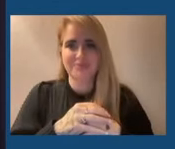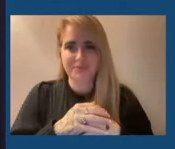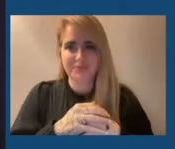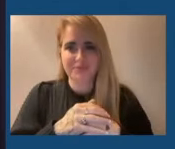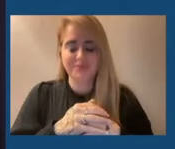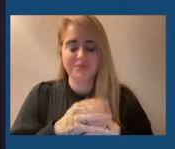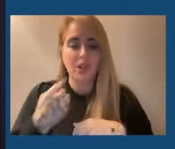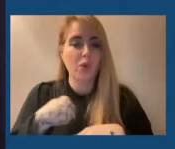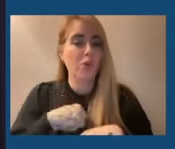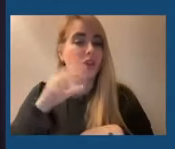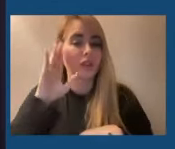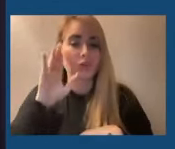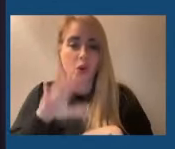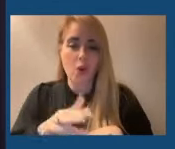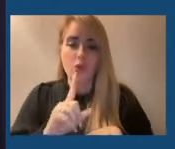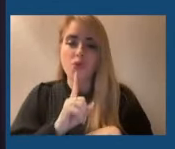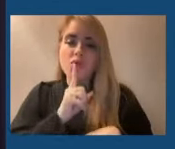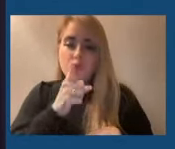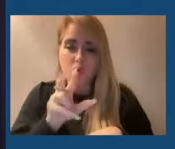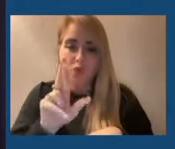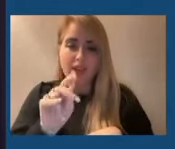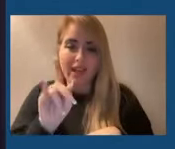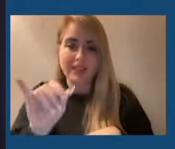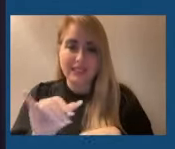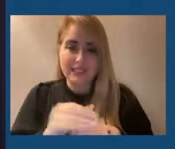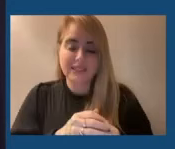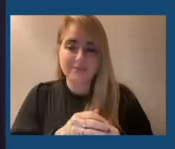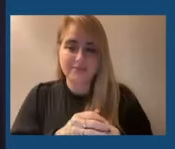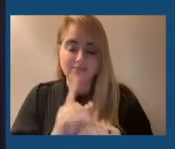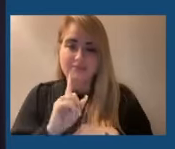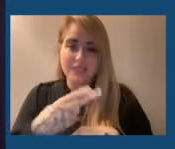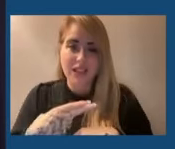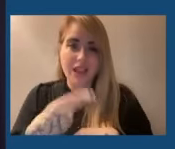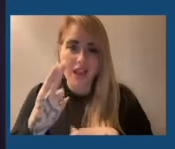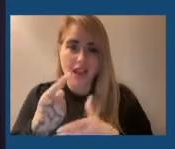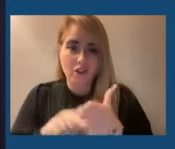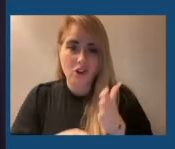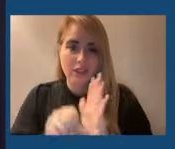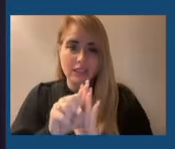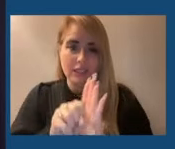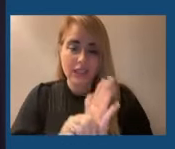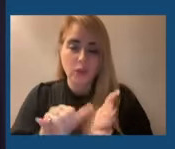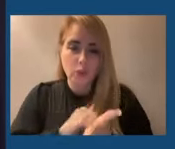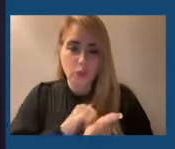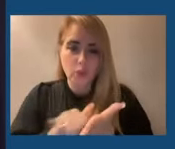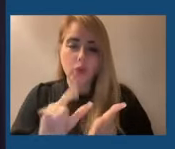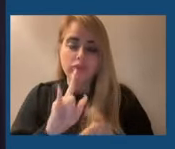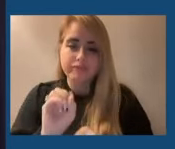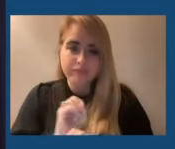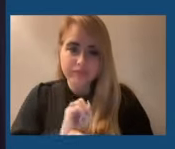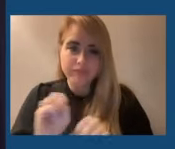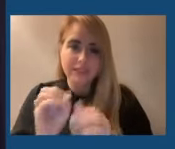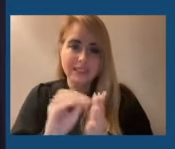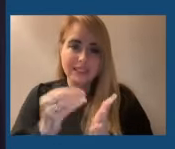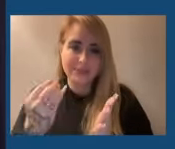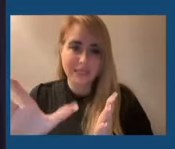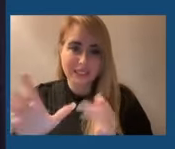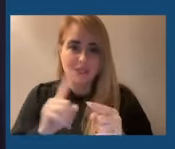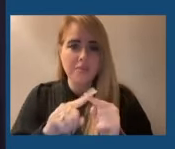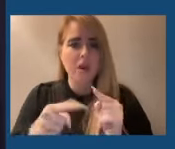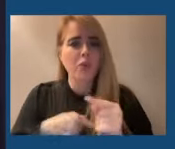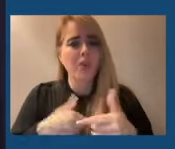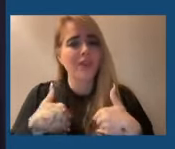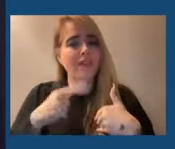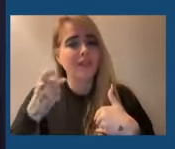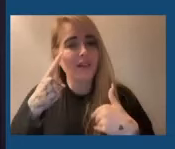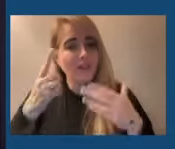We know the reality. It's a high-cost state. New York is very expensive to live. But we have a governor